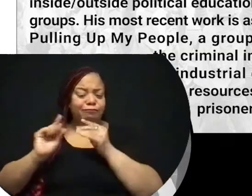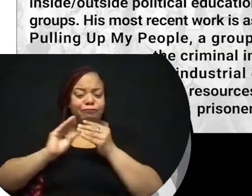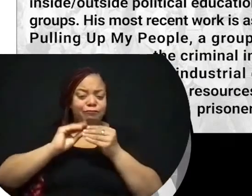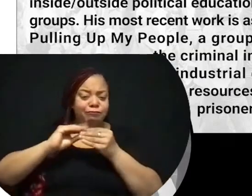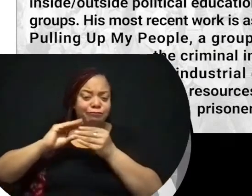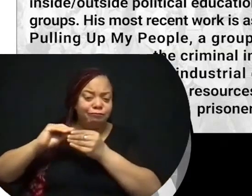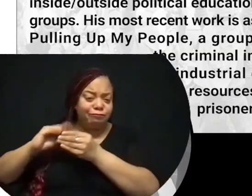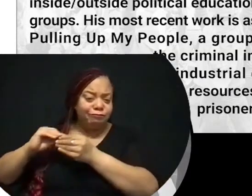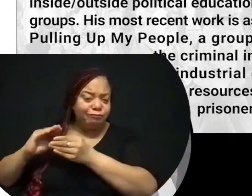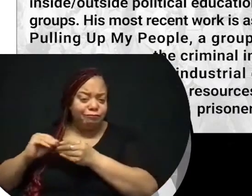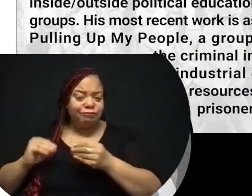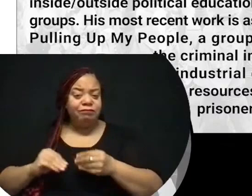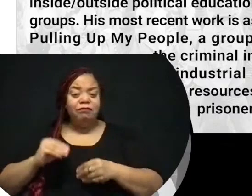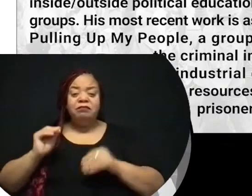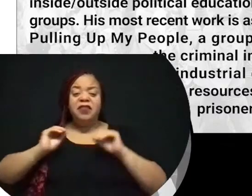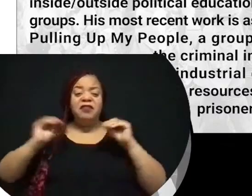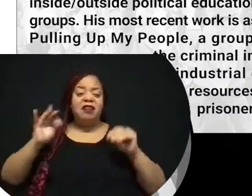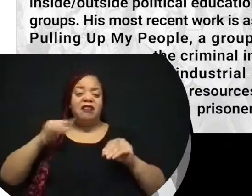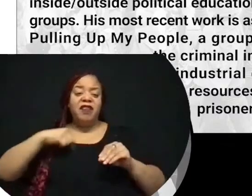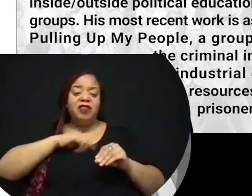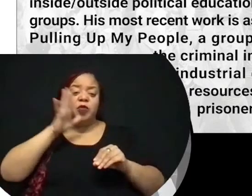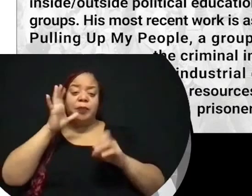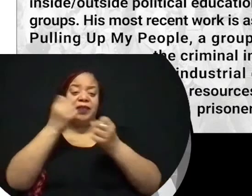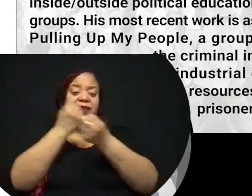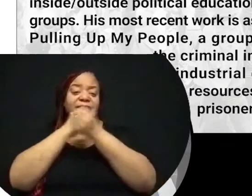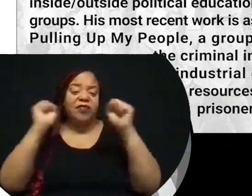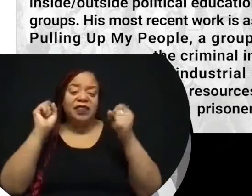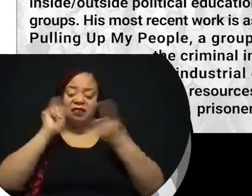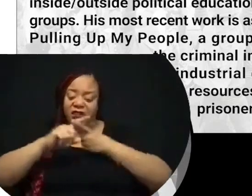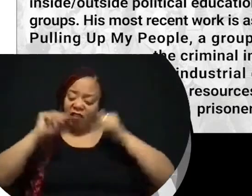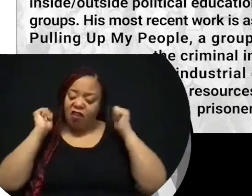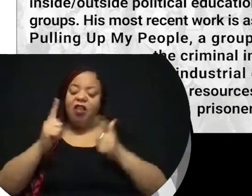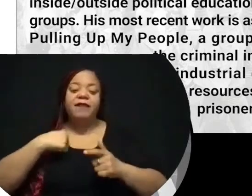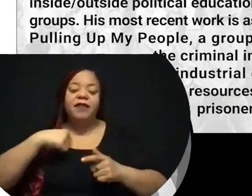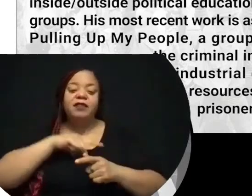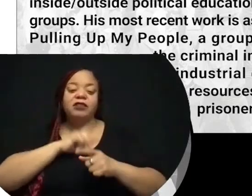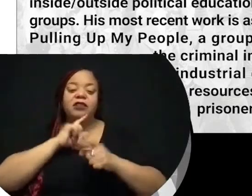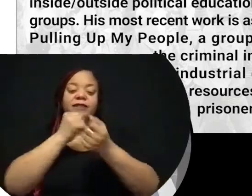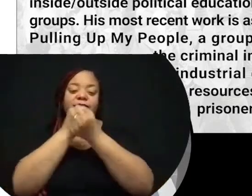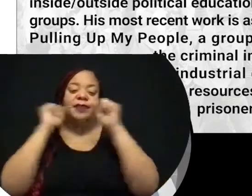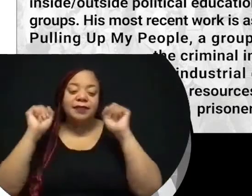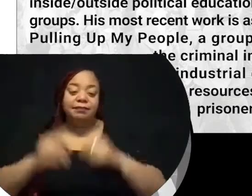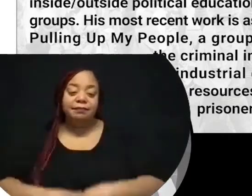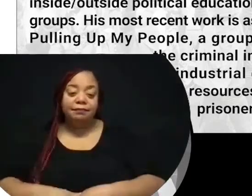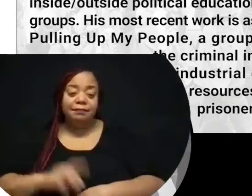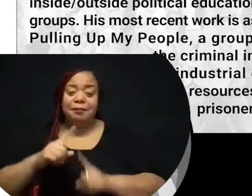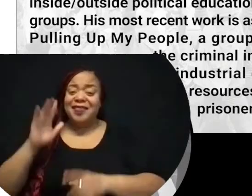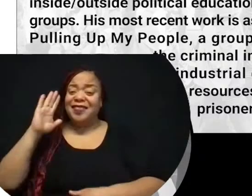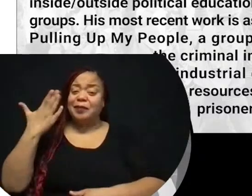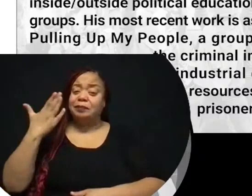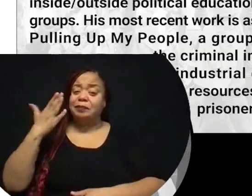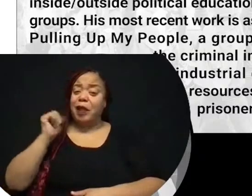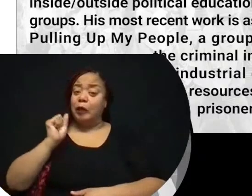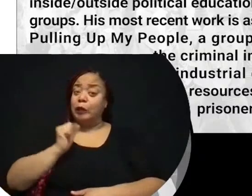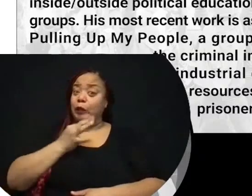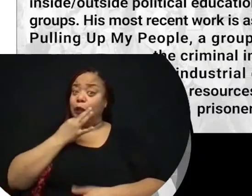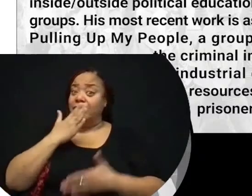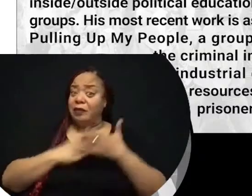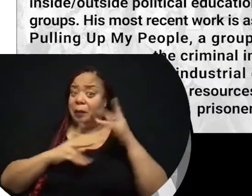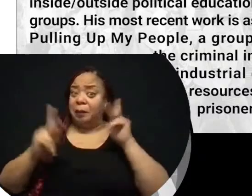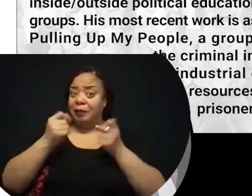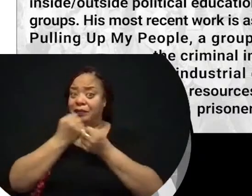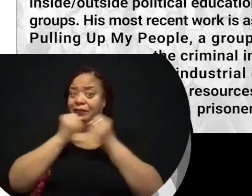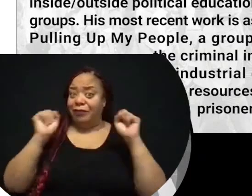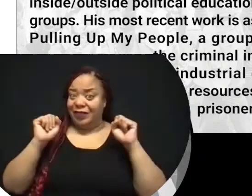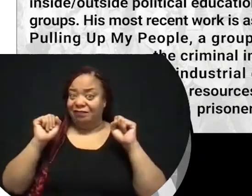as soon as some people get free, in this case, free from a life of toxicity, well, at least in their minds,